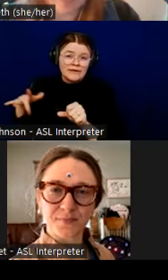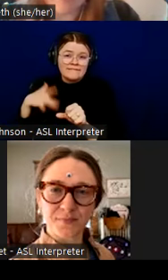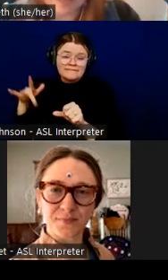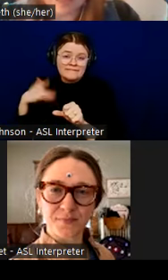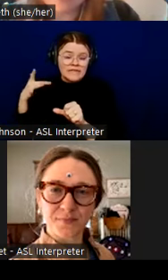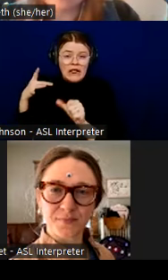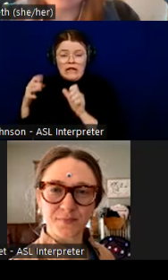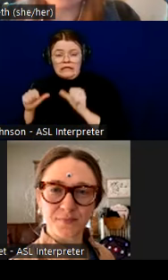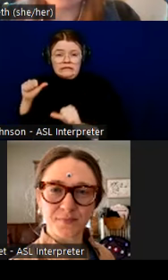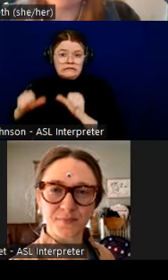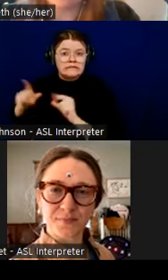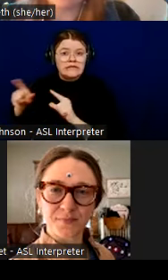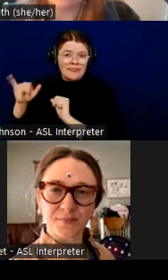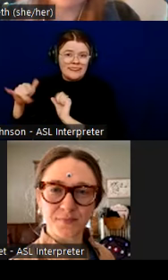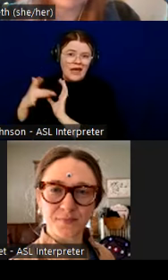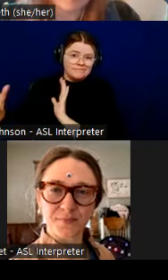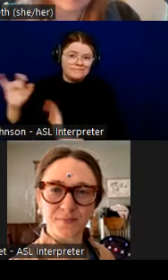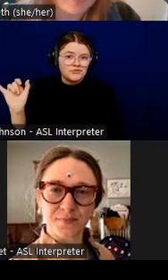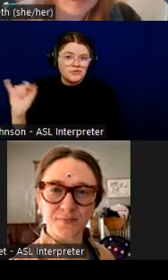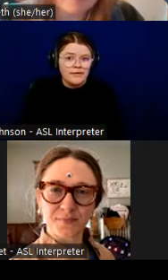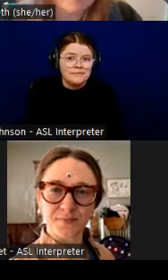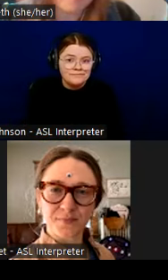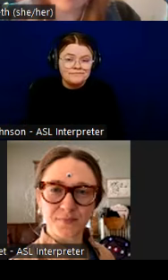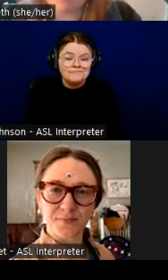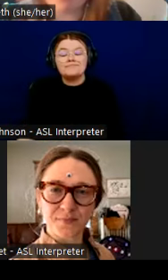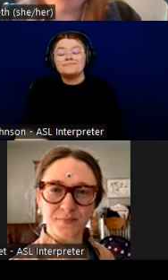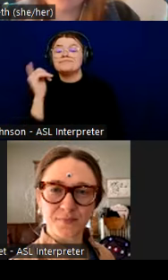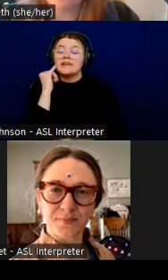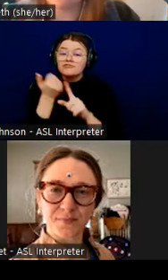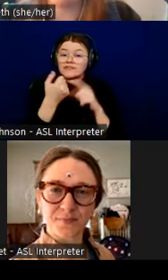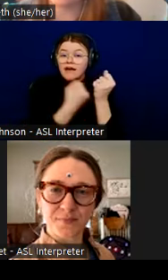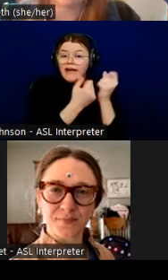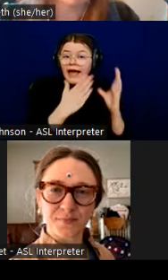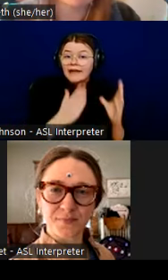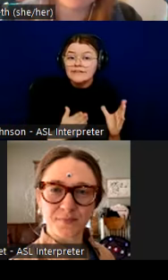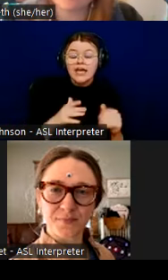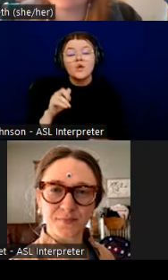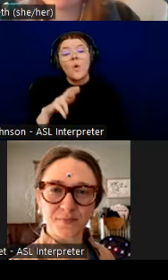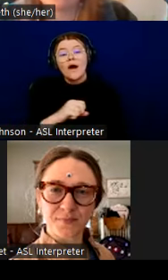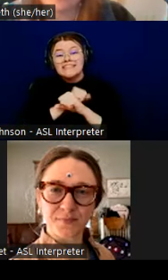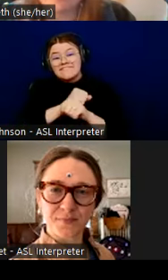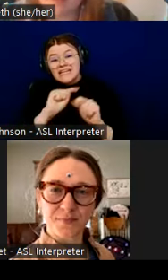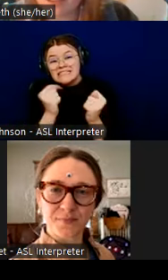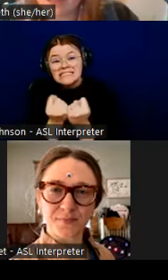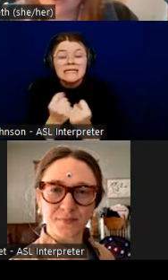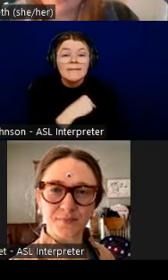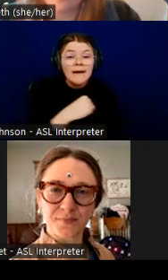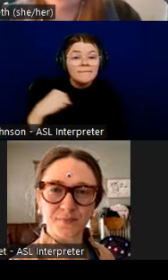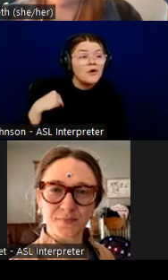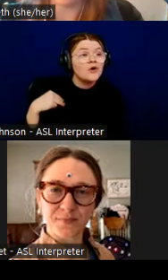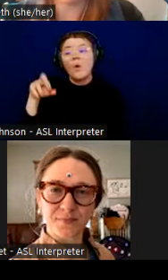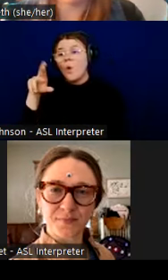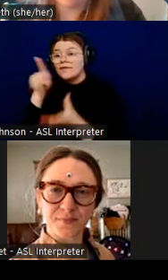If you're an advocate, or a defense team member, or an expert witness, or an